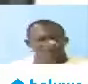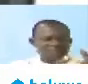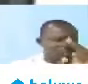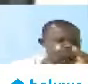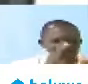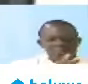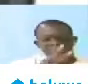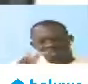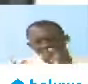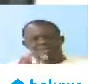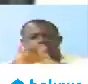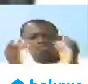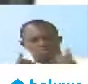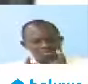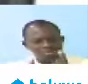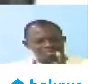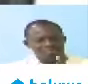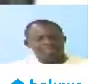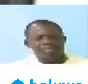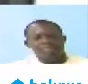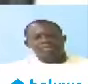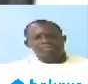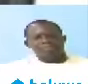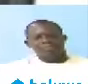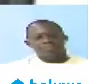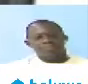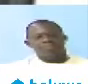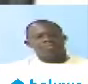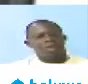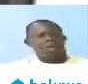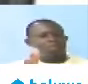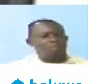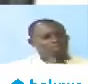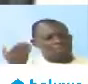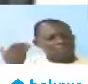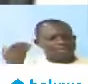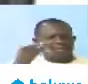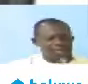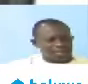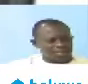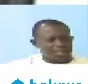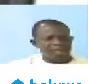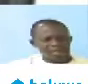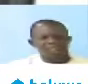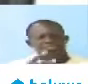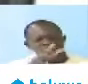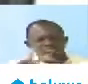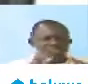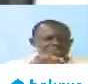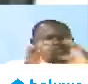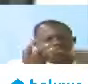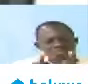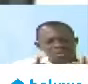find something. So now in Yenendro, no? In that time, during that finding